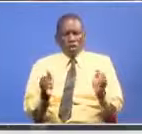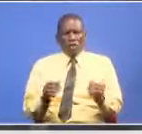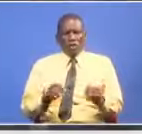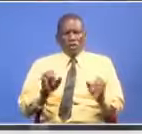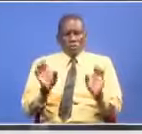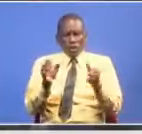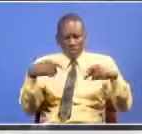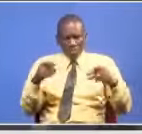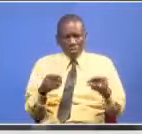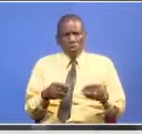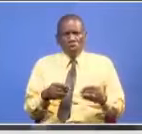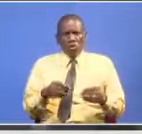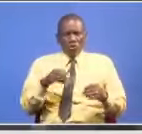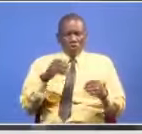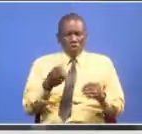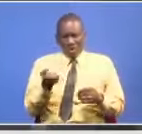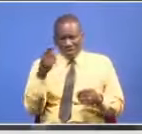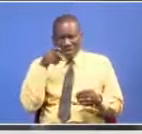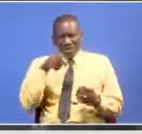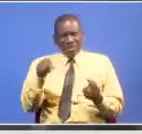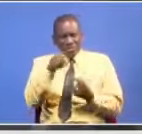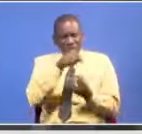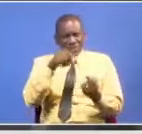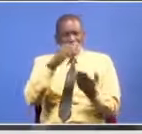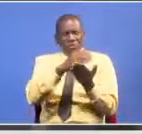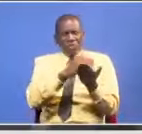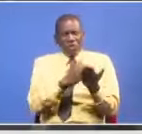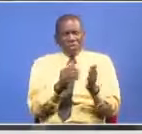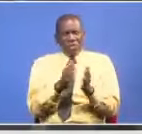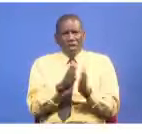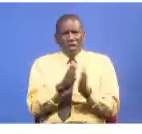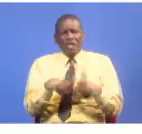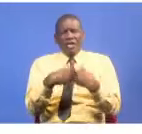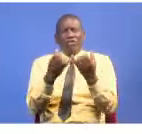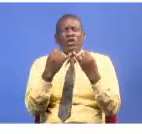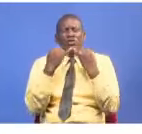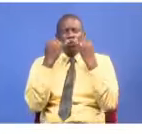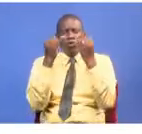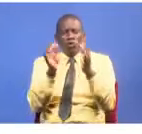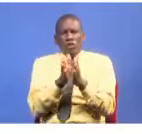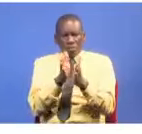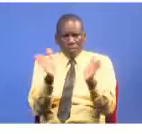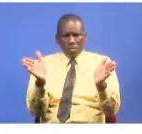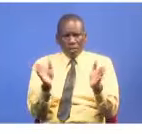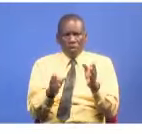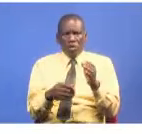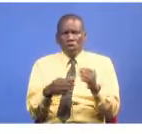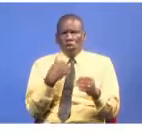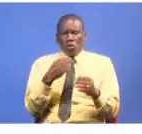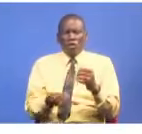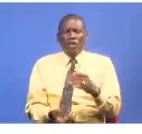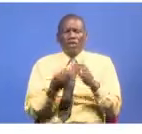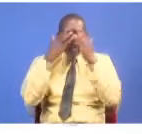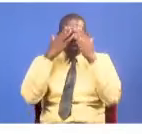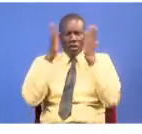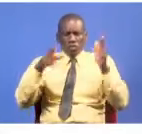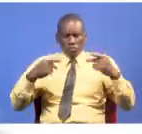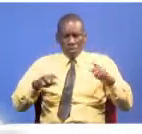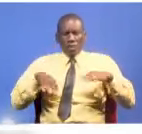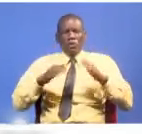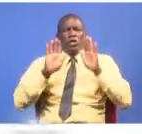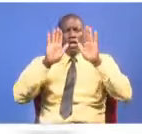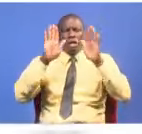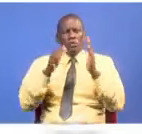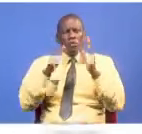Estate to internalize this particular program and pass information to the public that would sensitize people on the importance